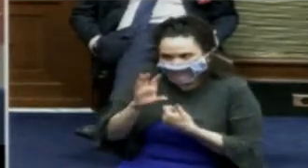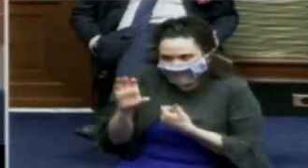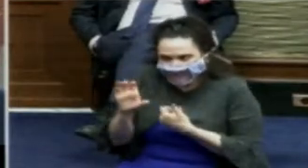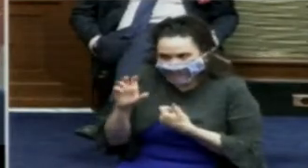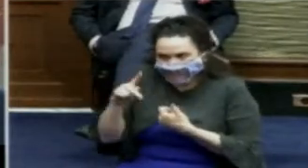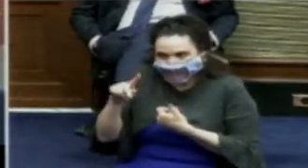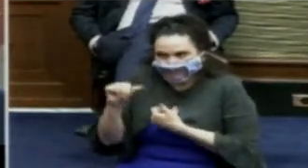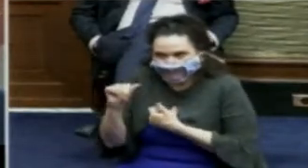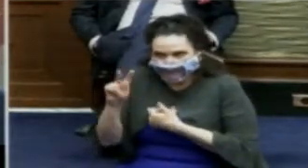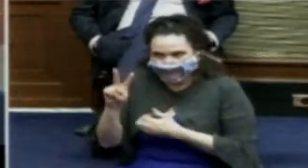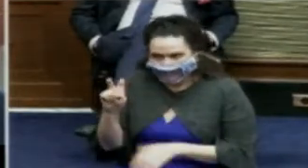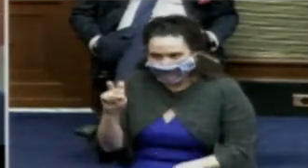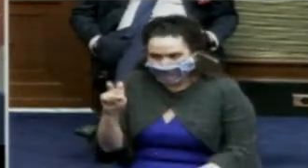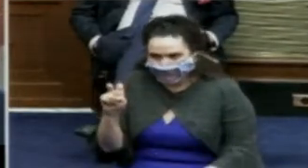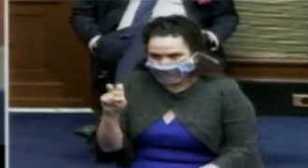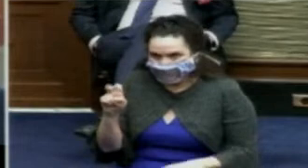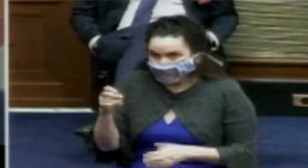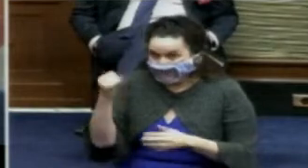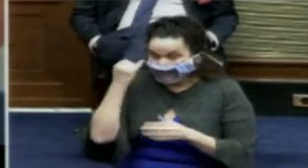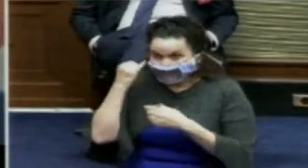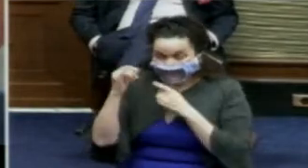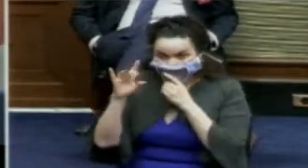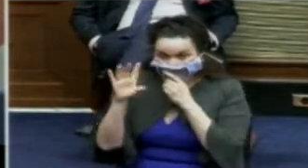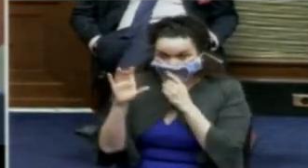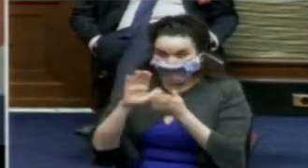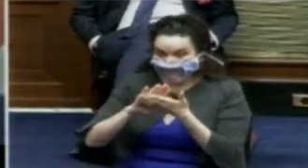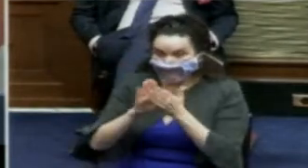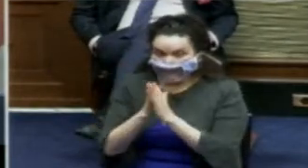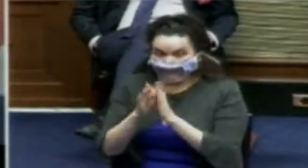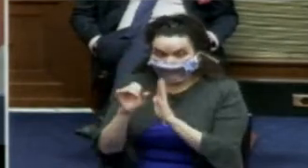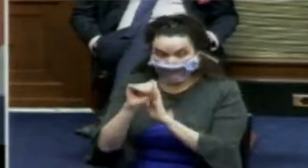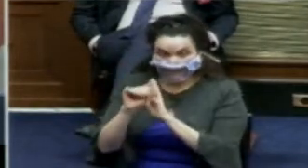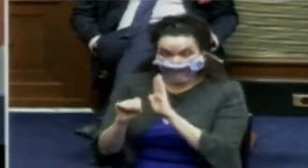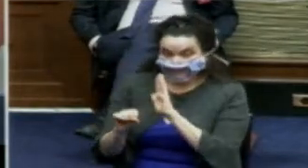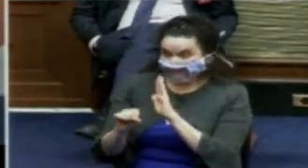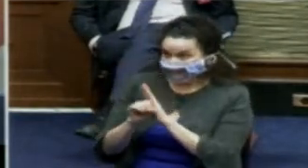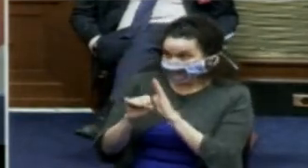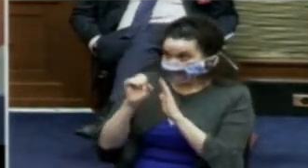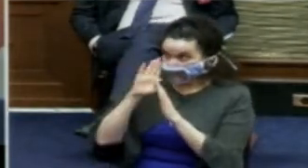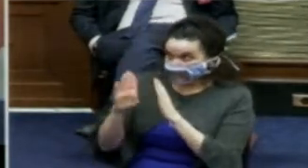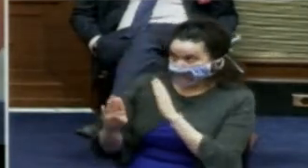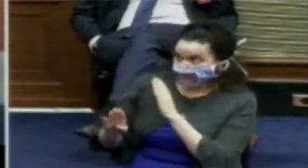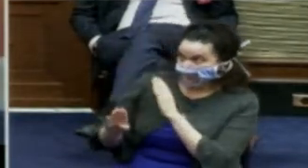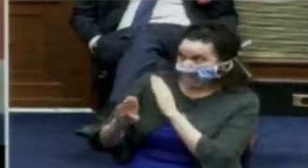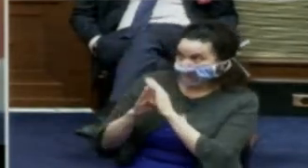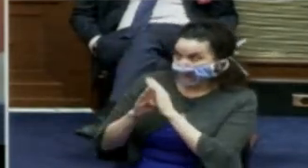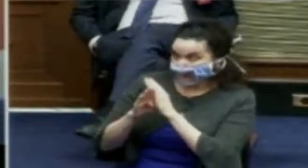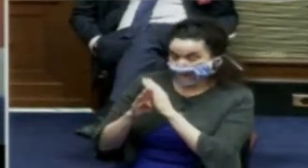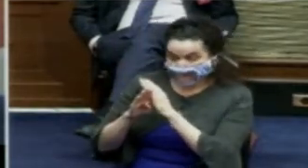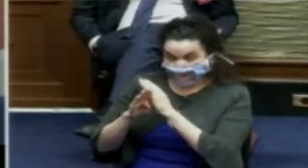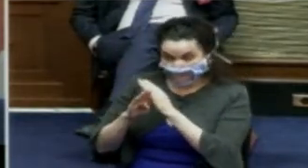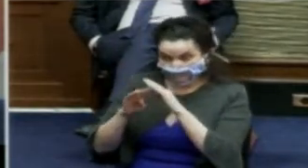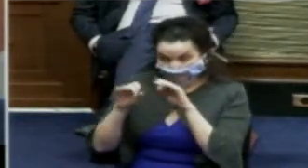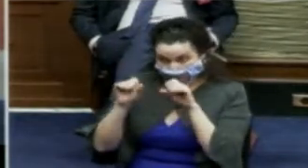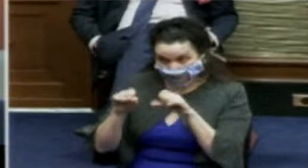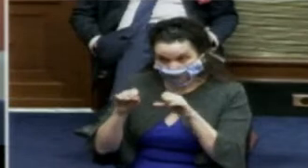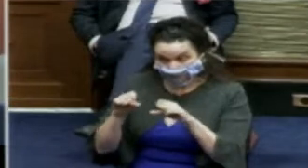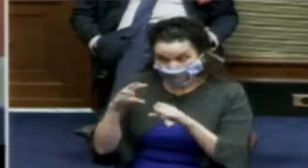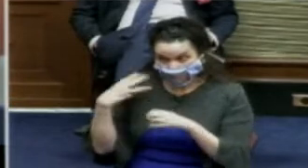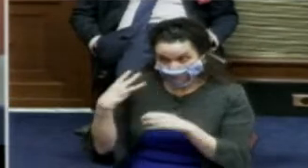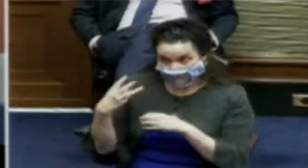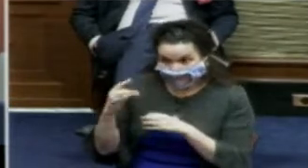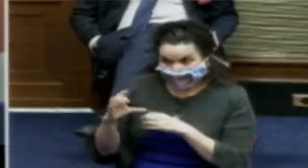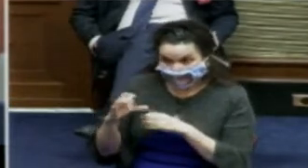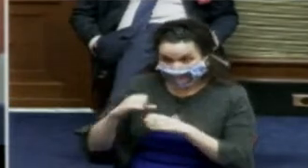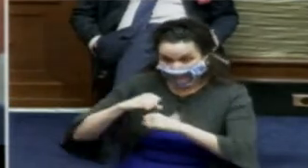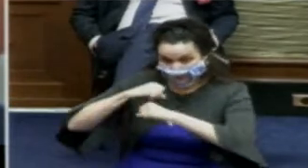how statehood for DC would have interfered with the ability of Washington to, in fact,